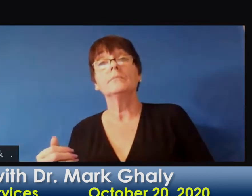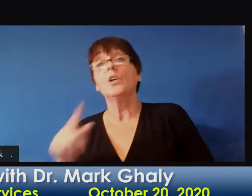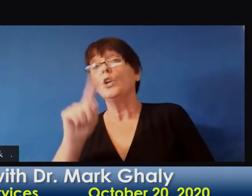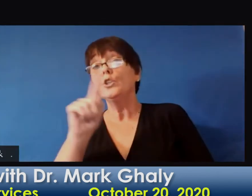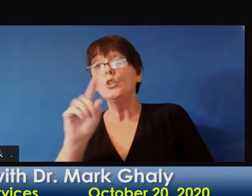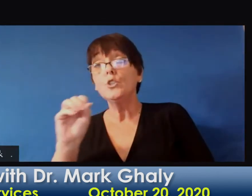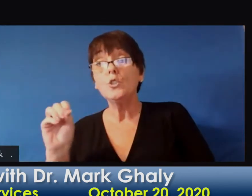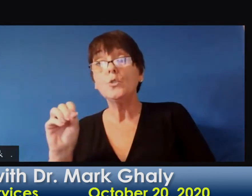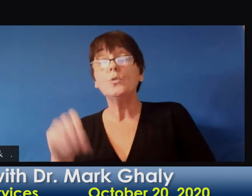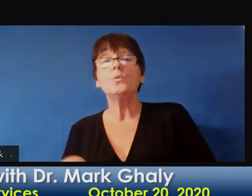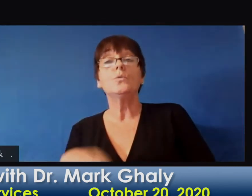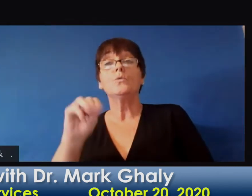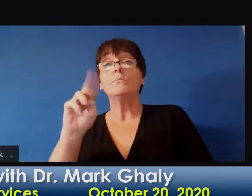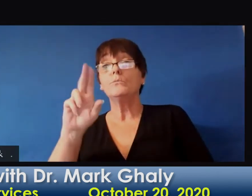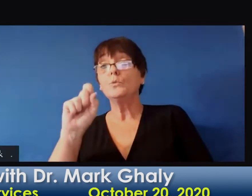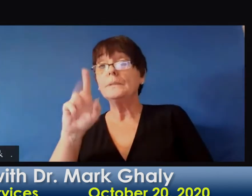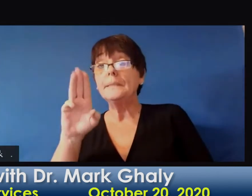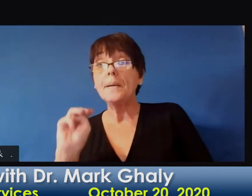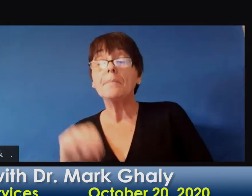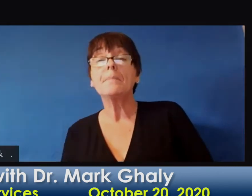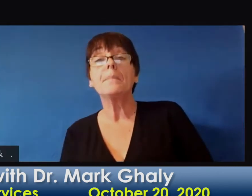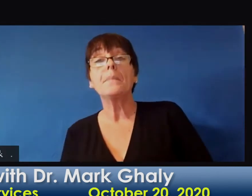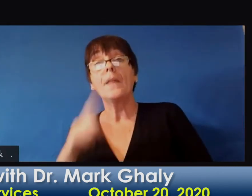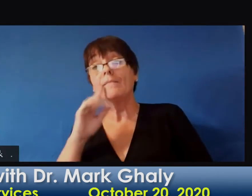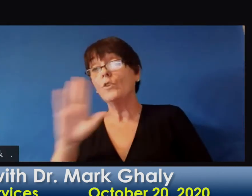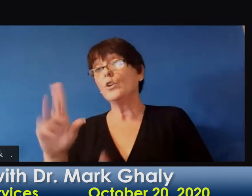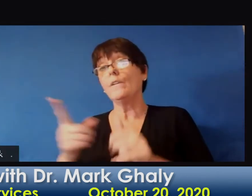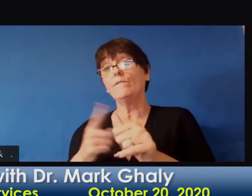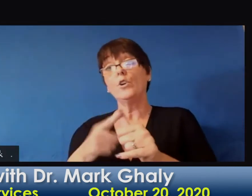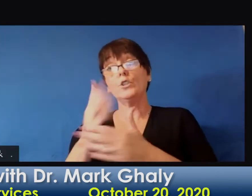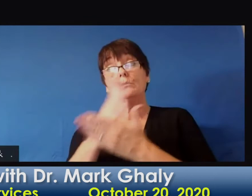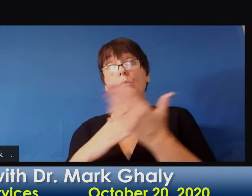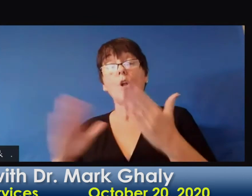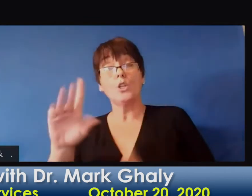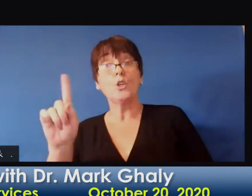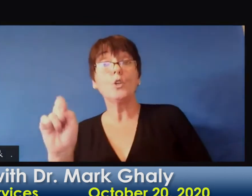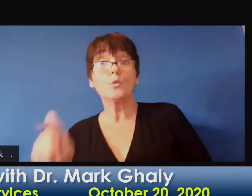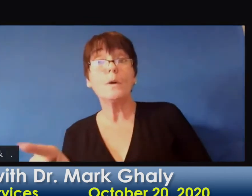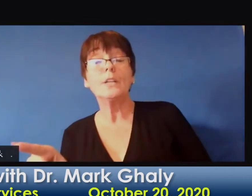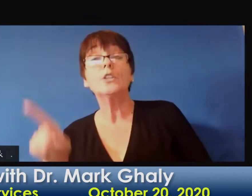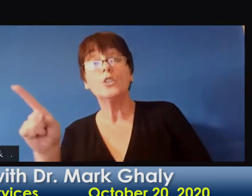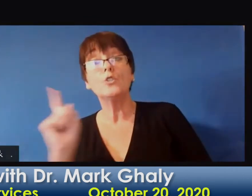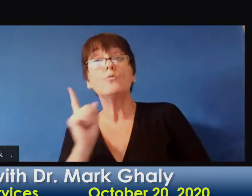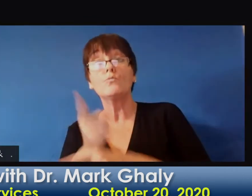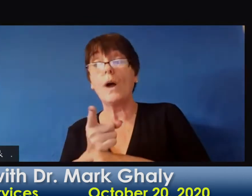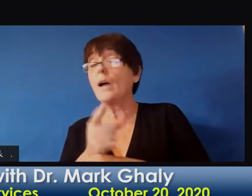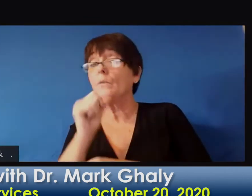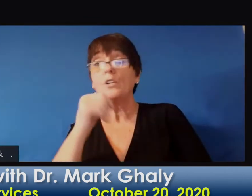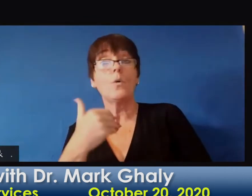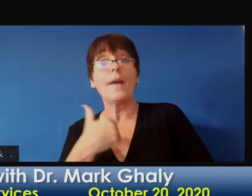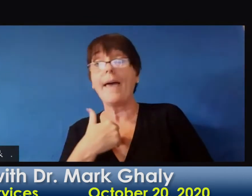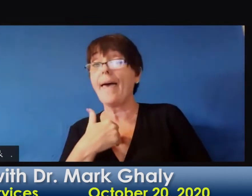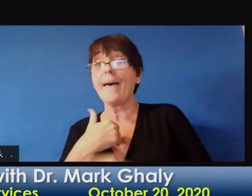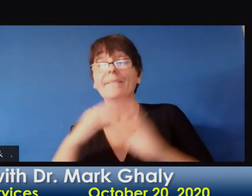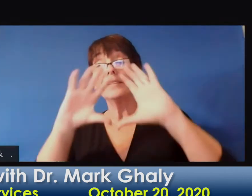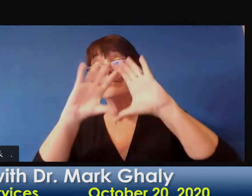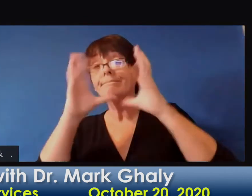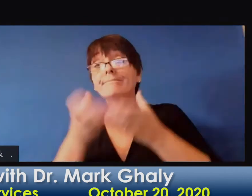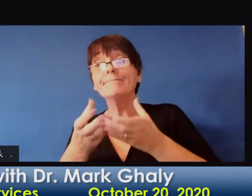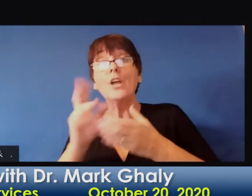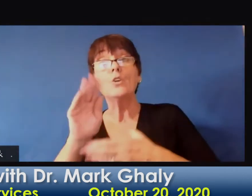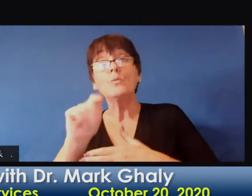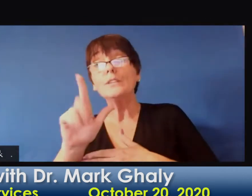museum as they are. For your first part of the question, you're right, we don't have the crystal ball. I don't know